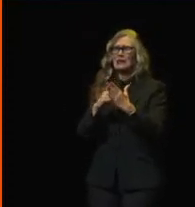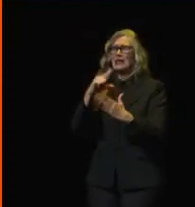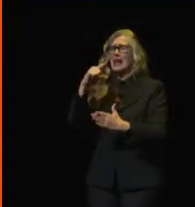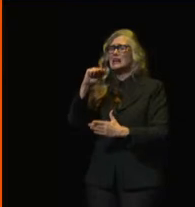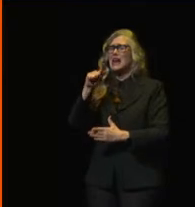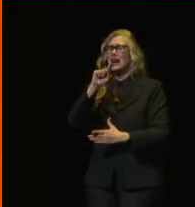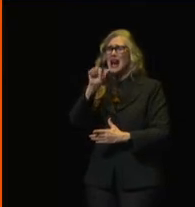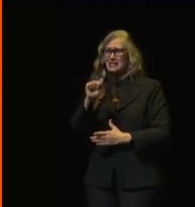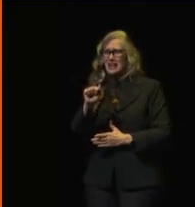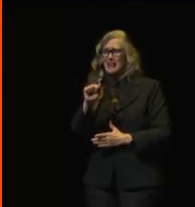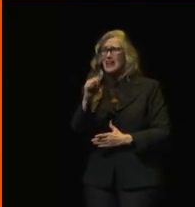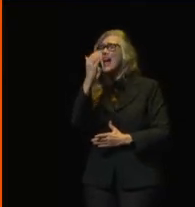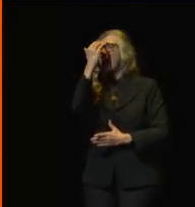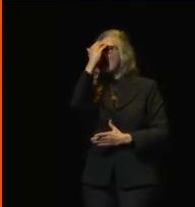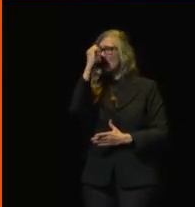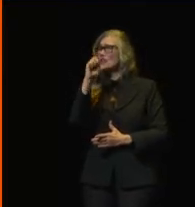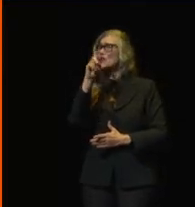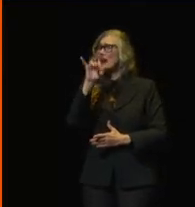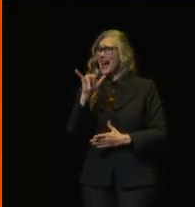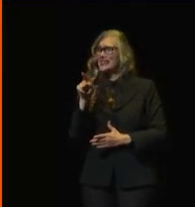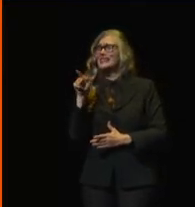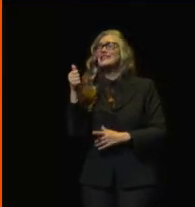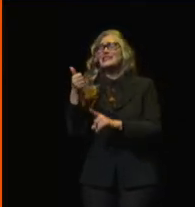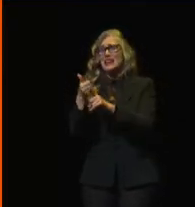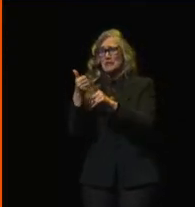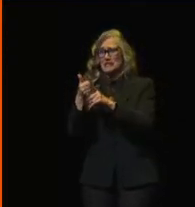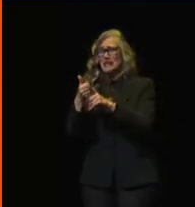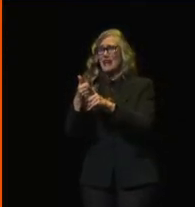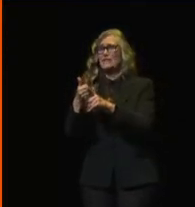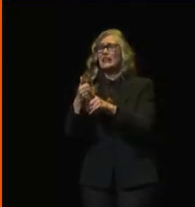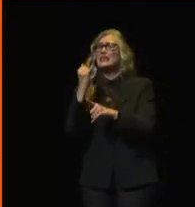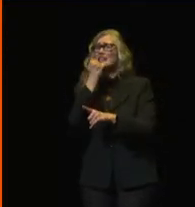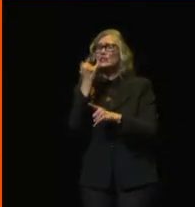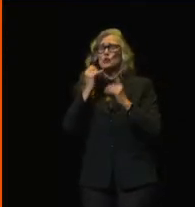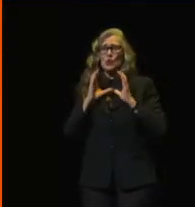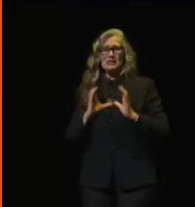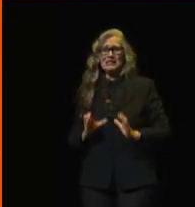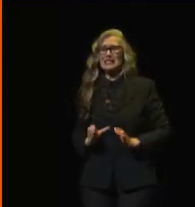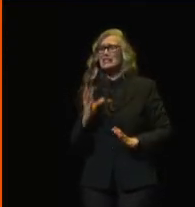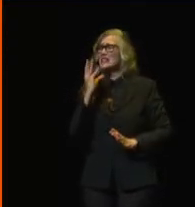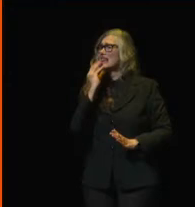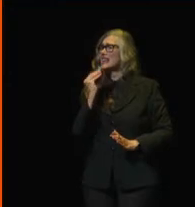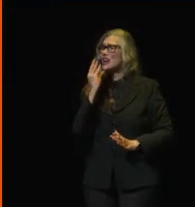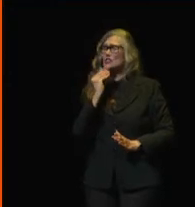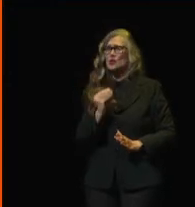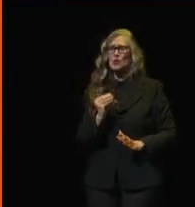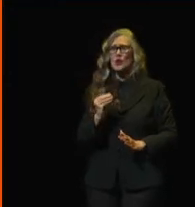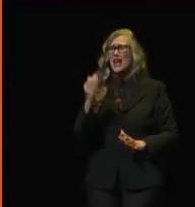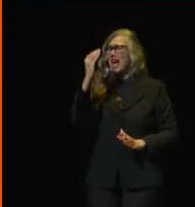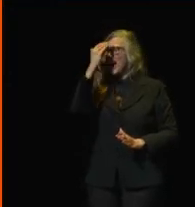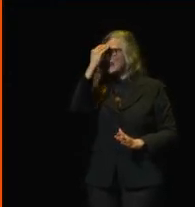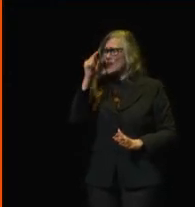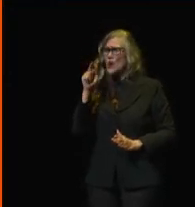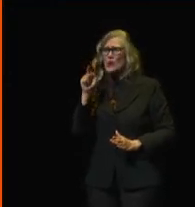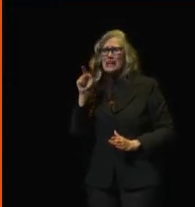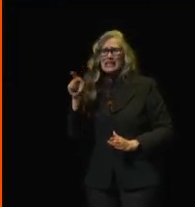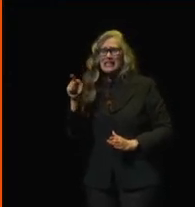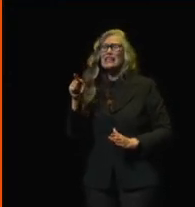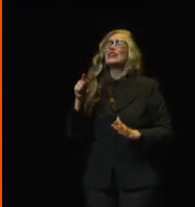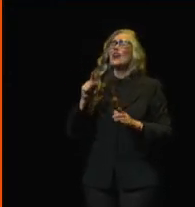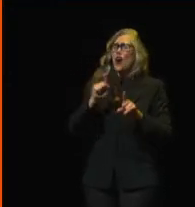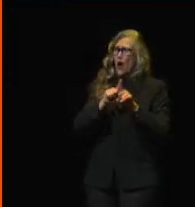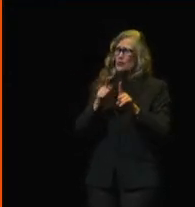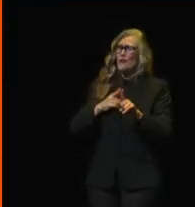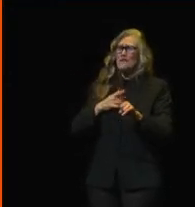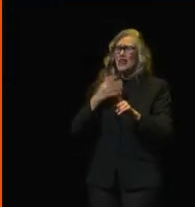while he grieved the horrific Hamas attacks on October 7, I knew he would be outraged by Israel's brutal response, and